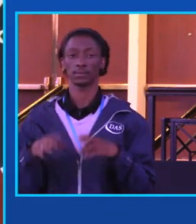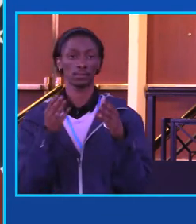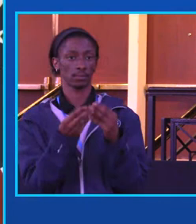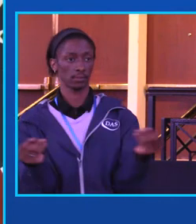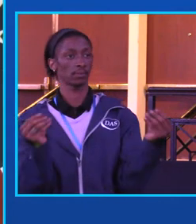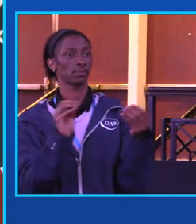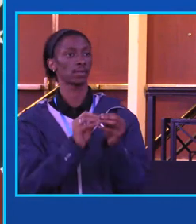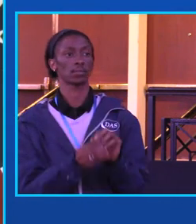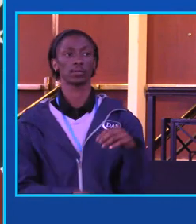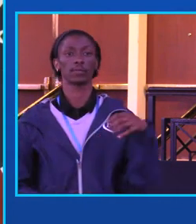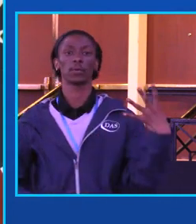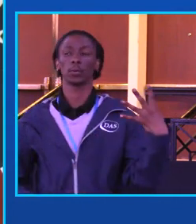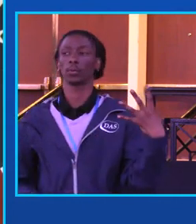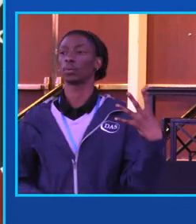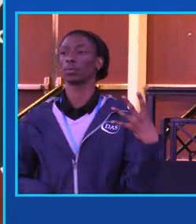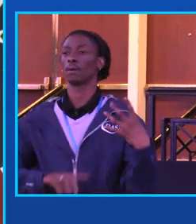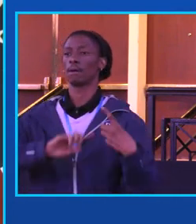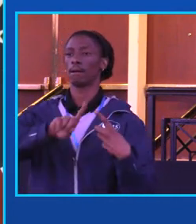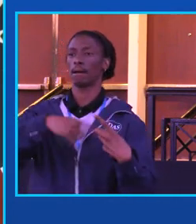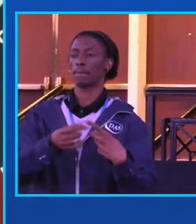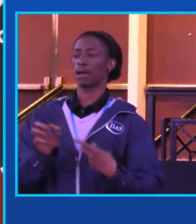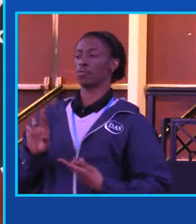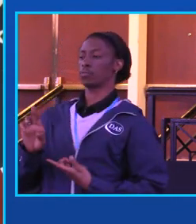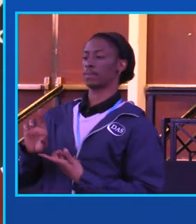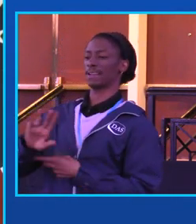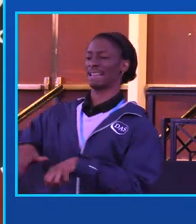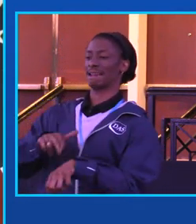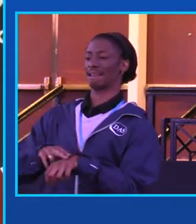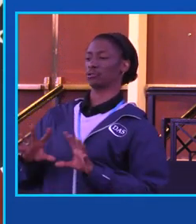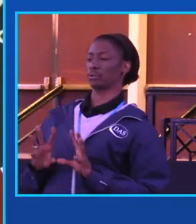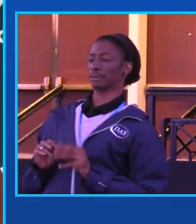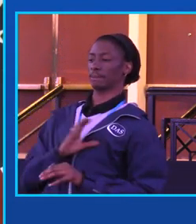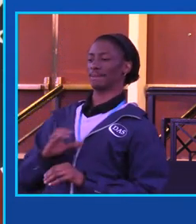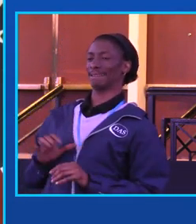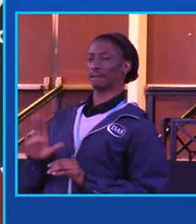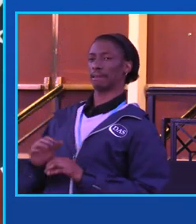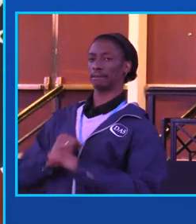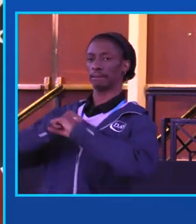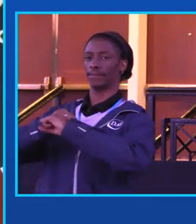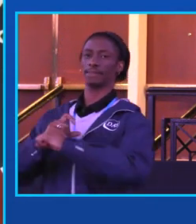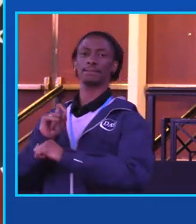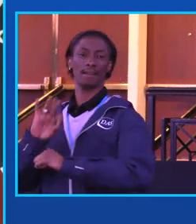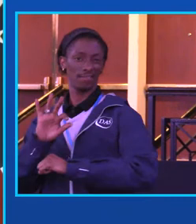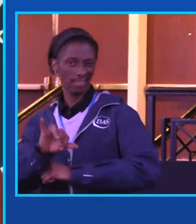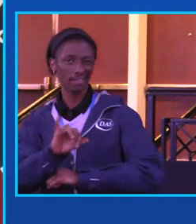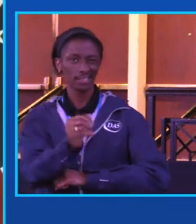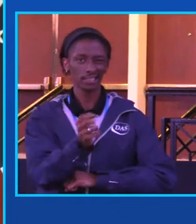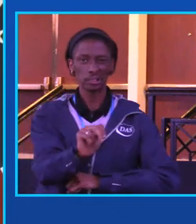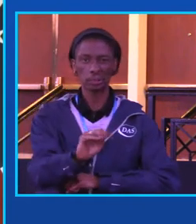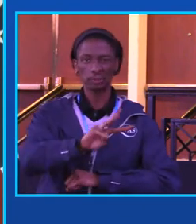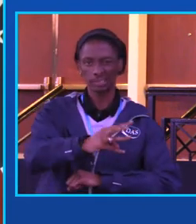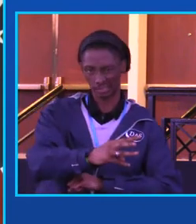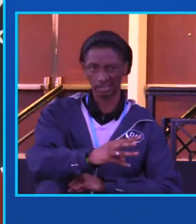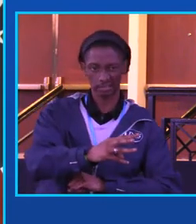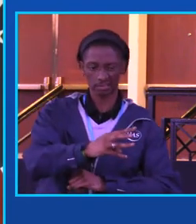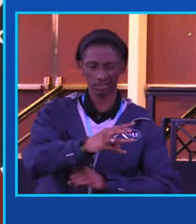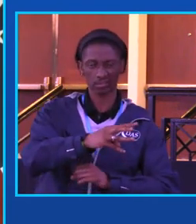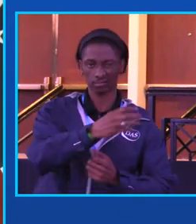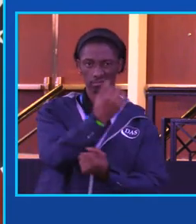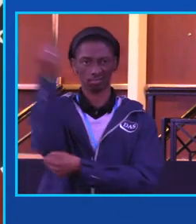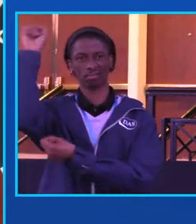Resolution number 4, about the Republican National Committee's defense of the January 6th